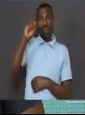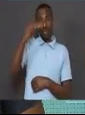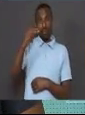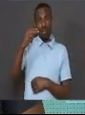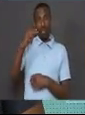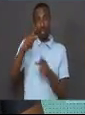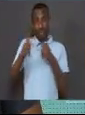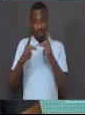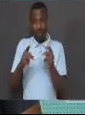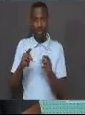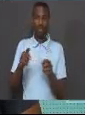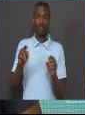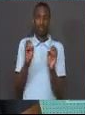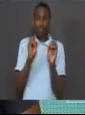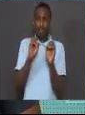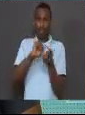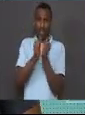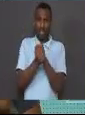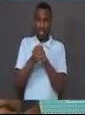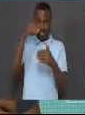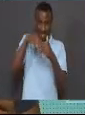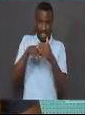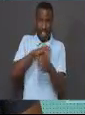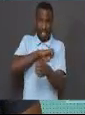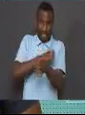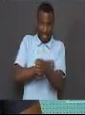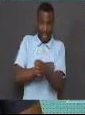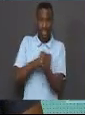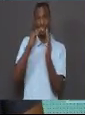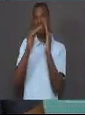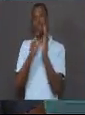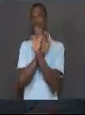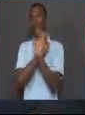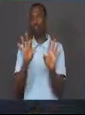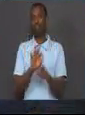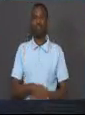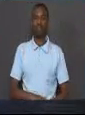change in the internal energy of the system.